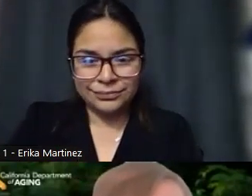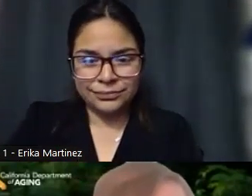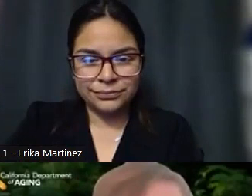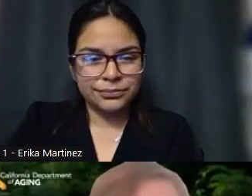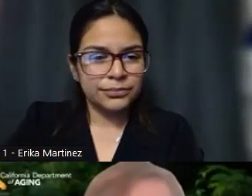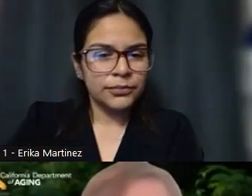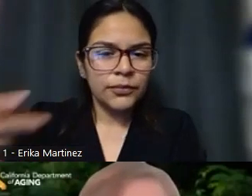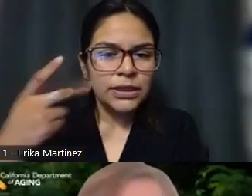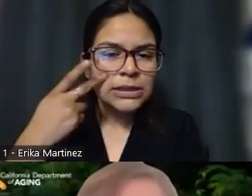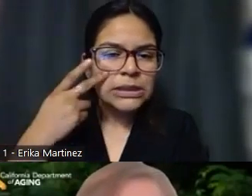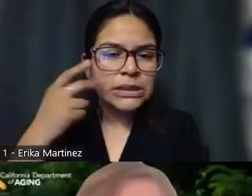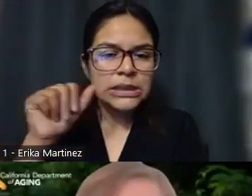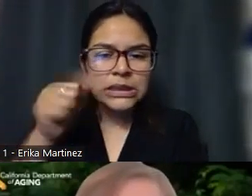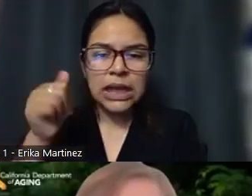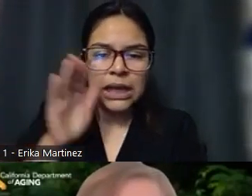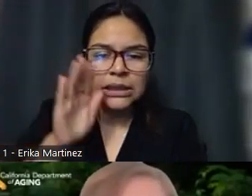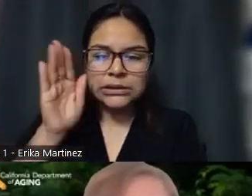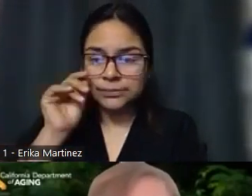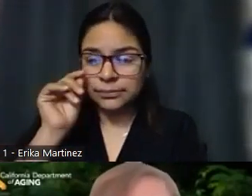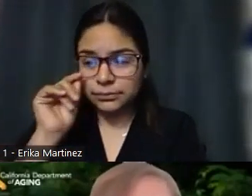Howard, are you still on?